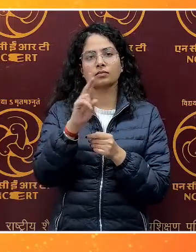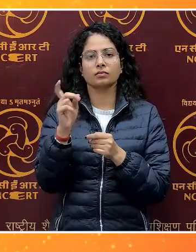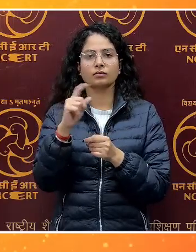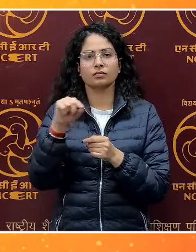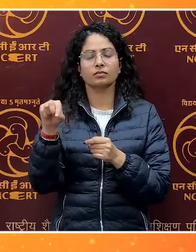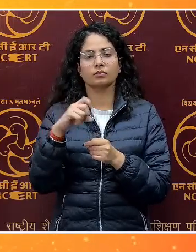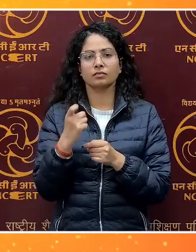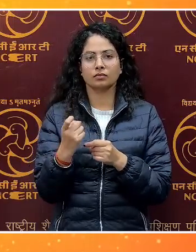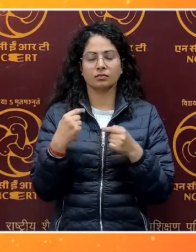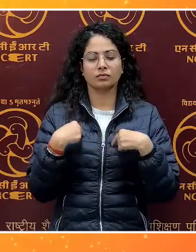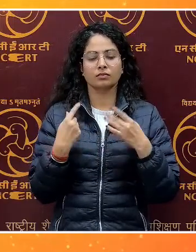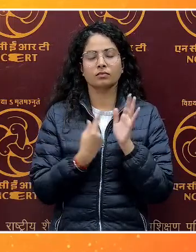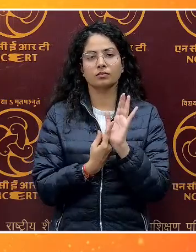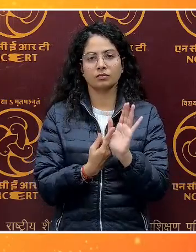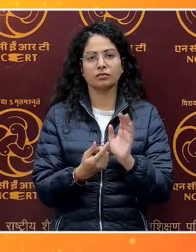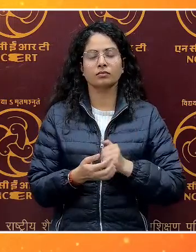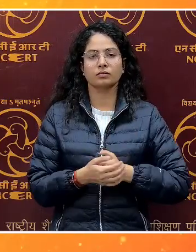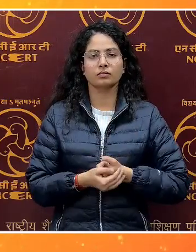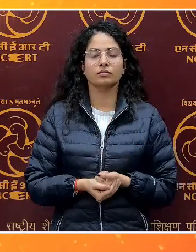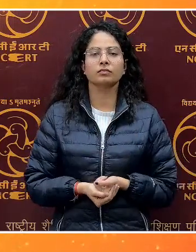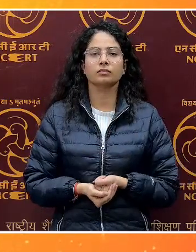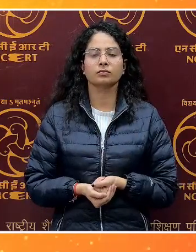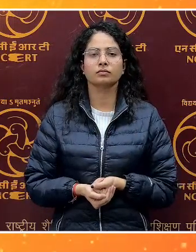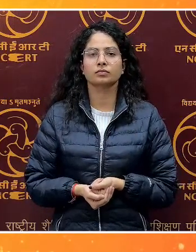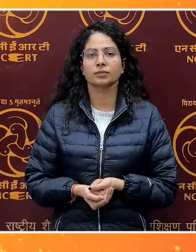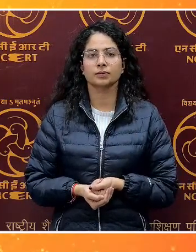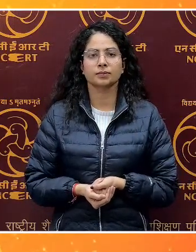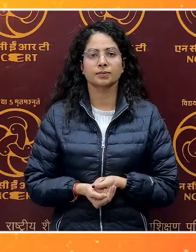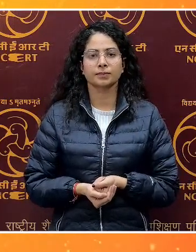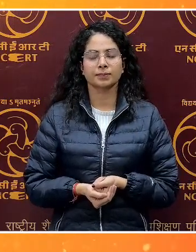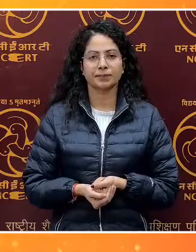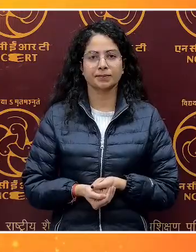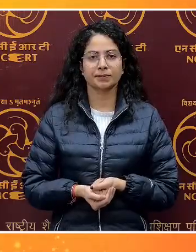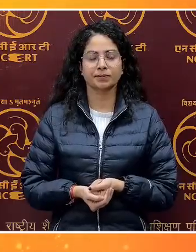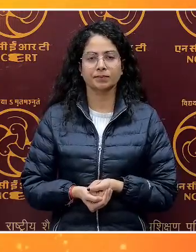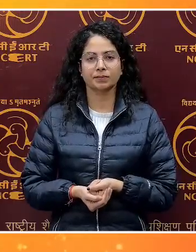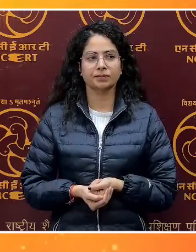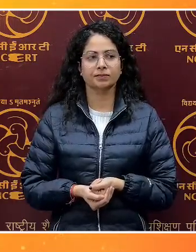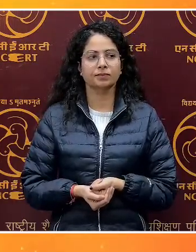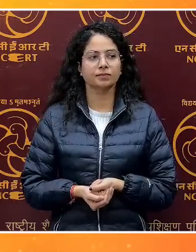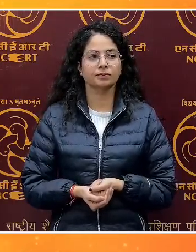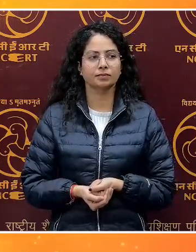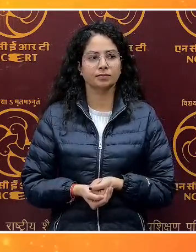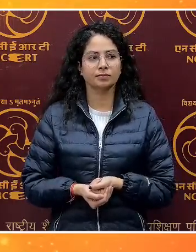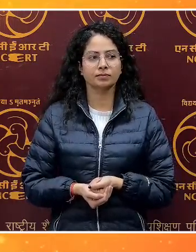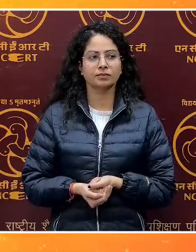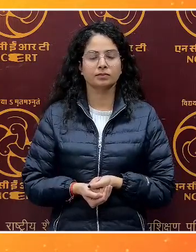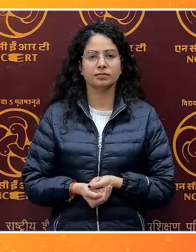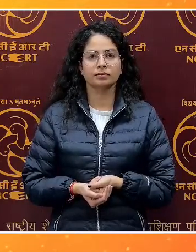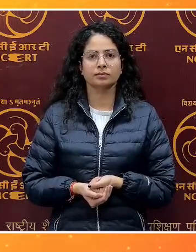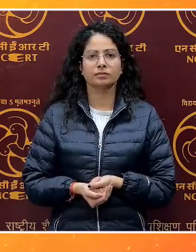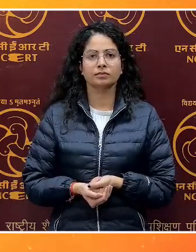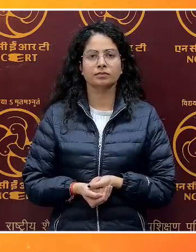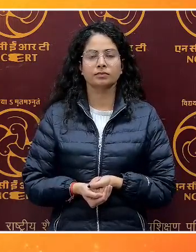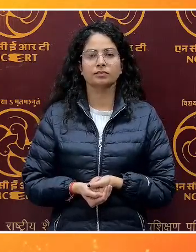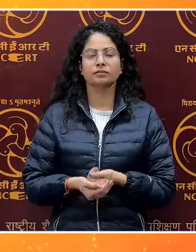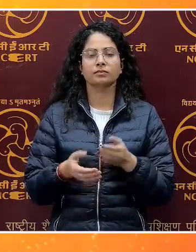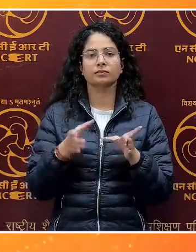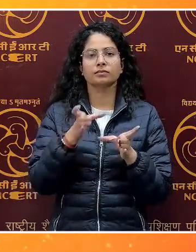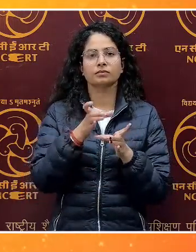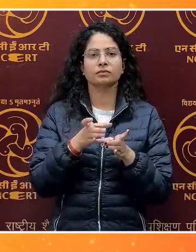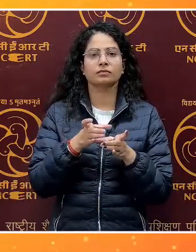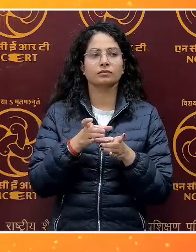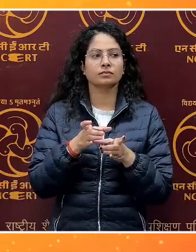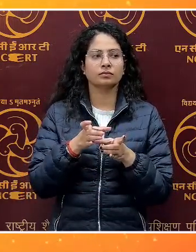Let me show you the model, children. Here we have this as the cylindrical portion and these are the